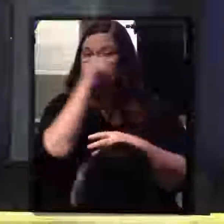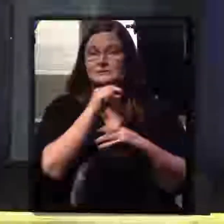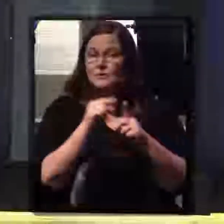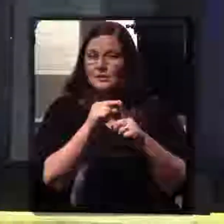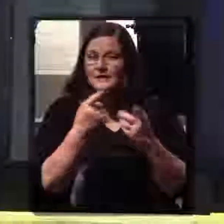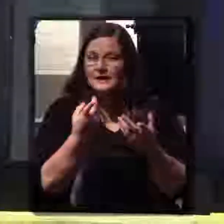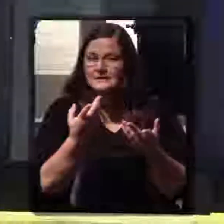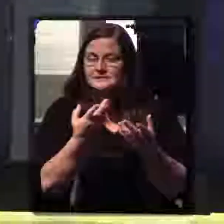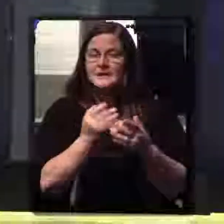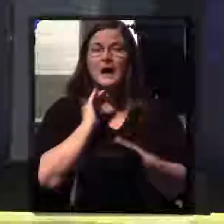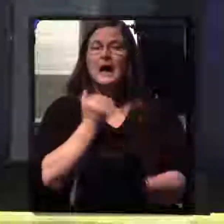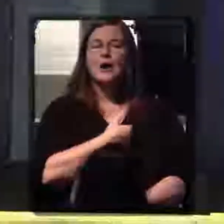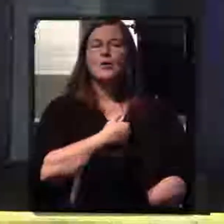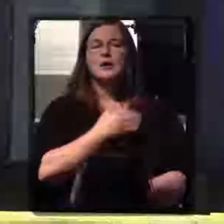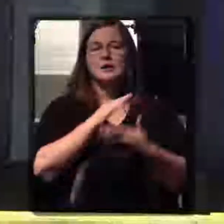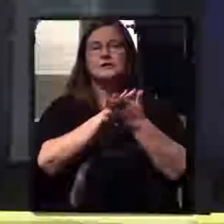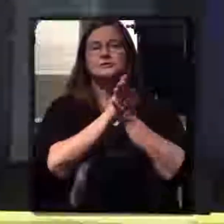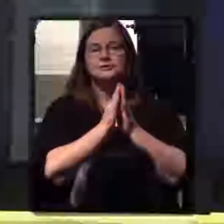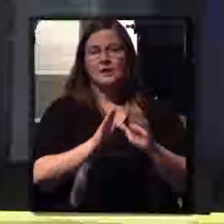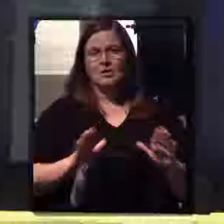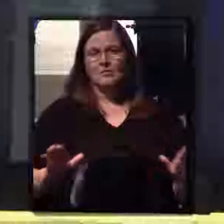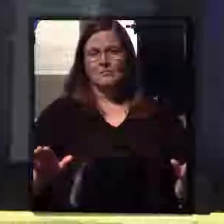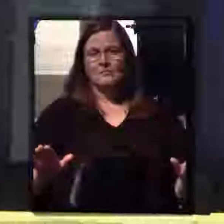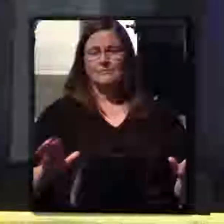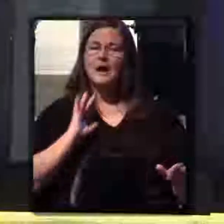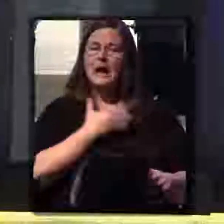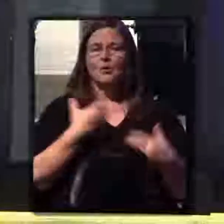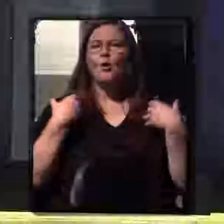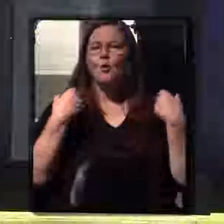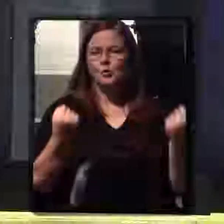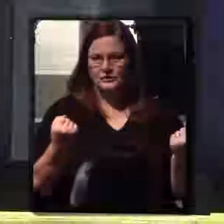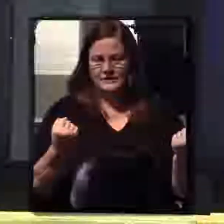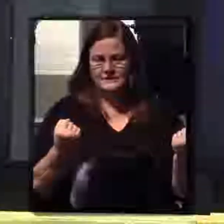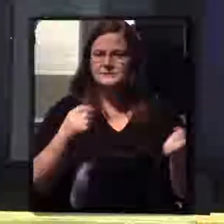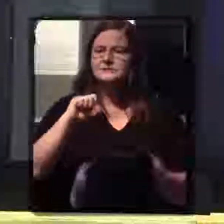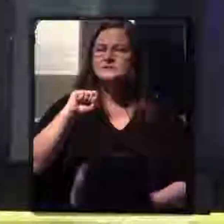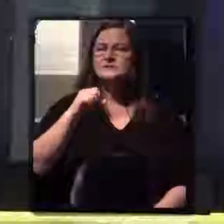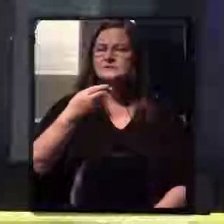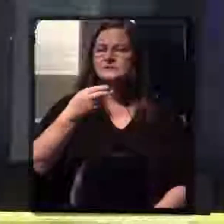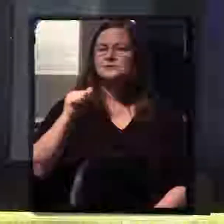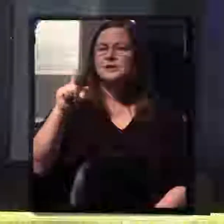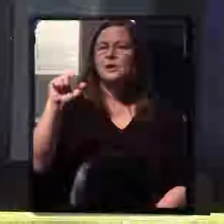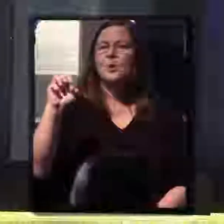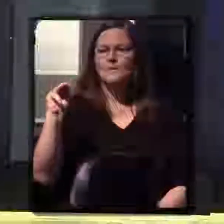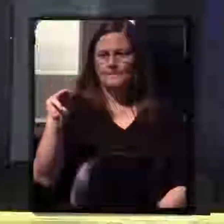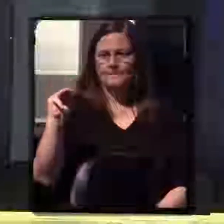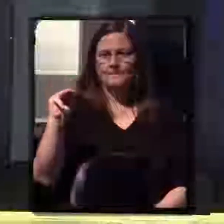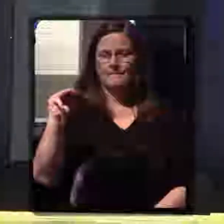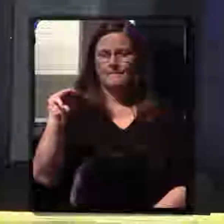word well-being is? Shalom. Our shalom. Our